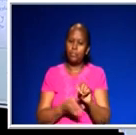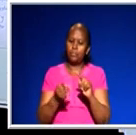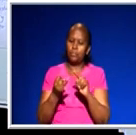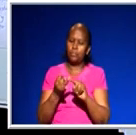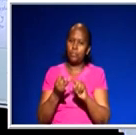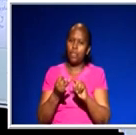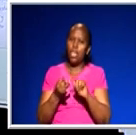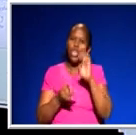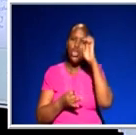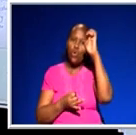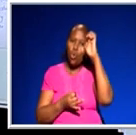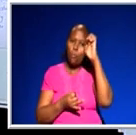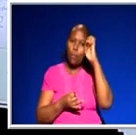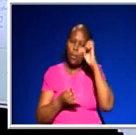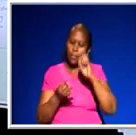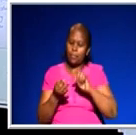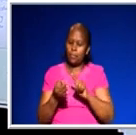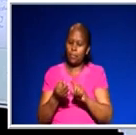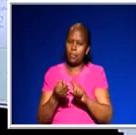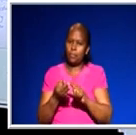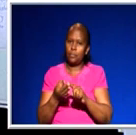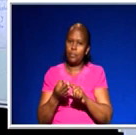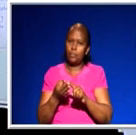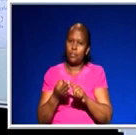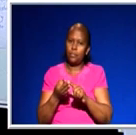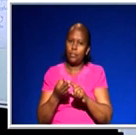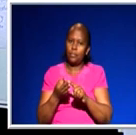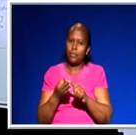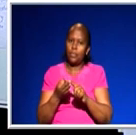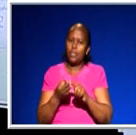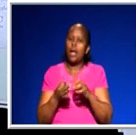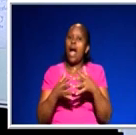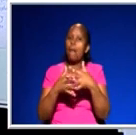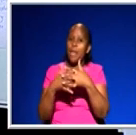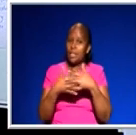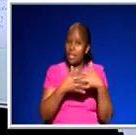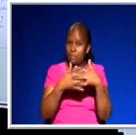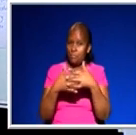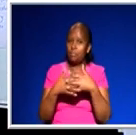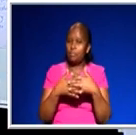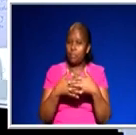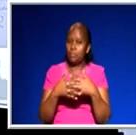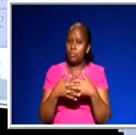We have Europe. And another one is America.